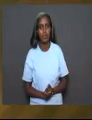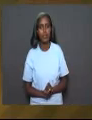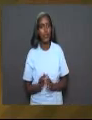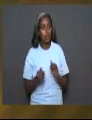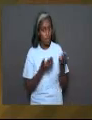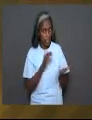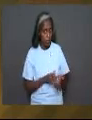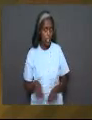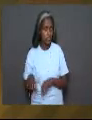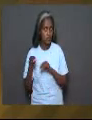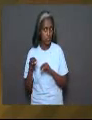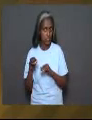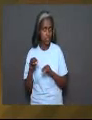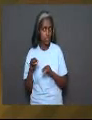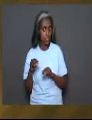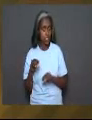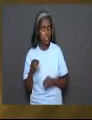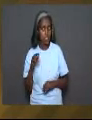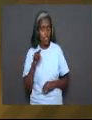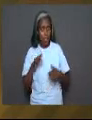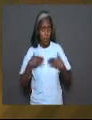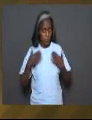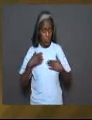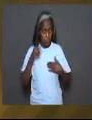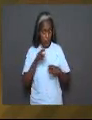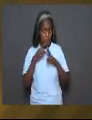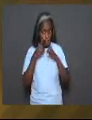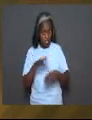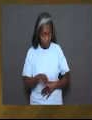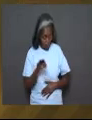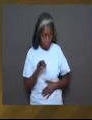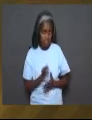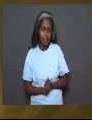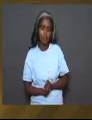Welcome back, students. I wonder what answers you found.